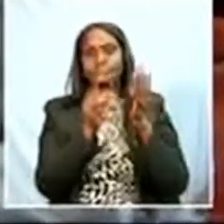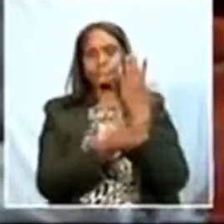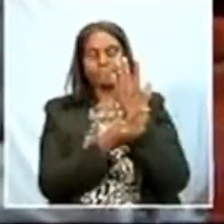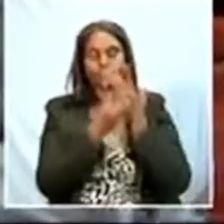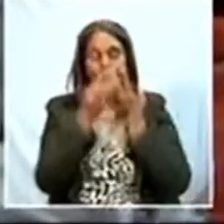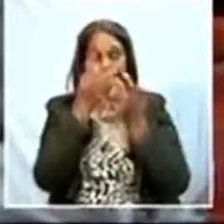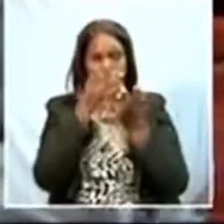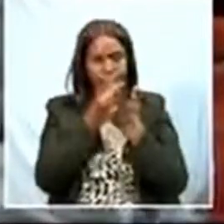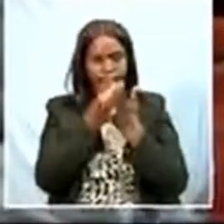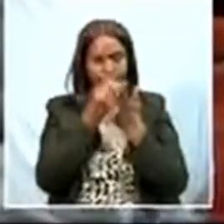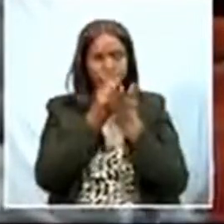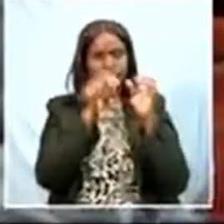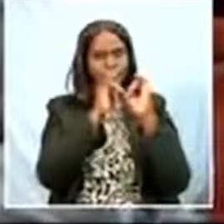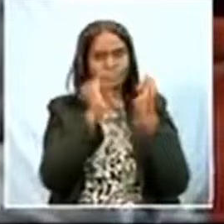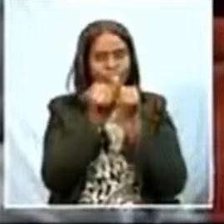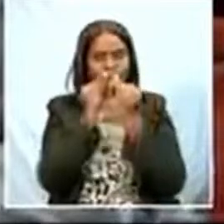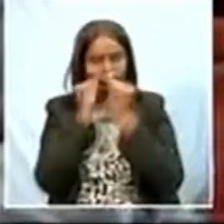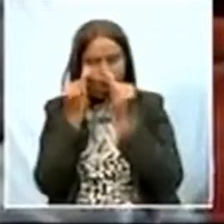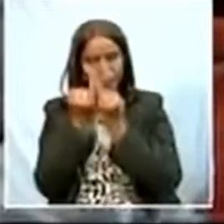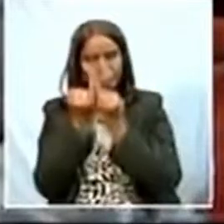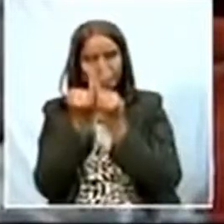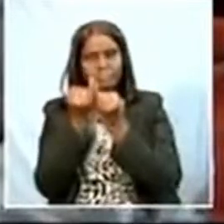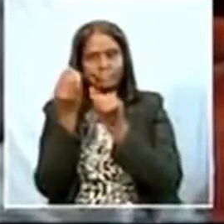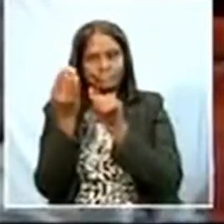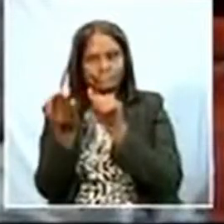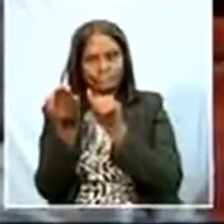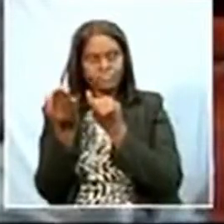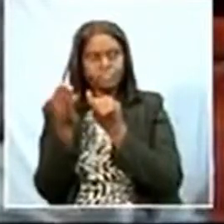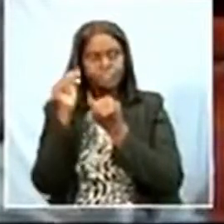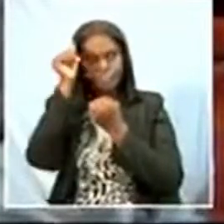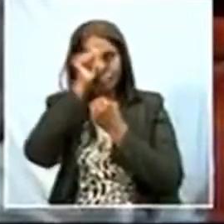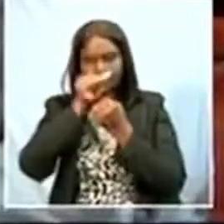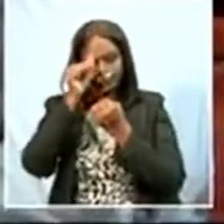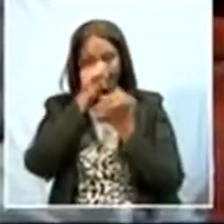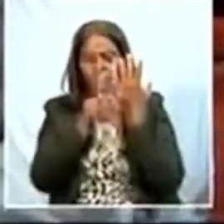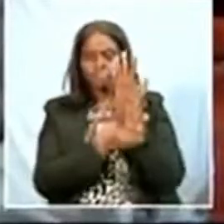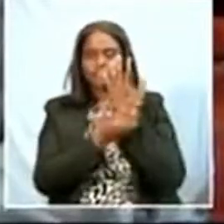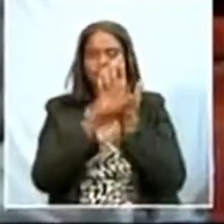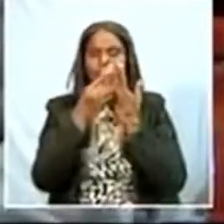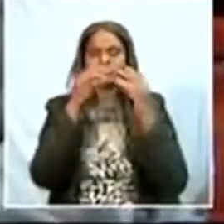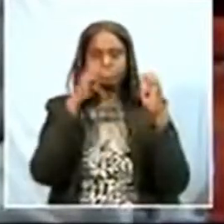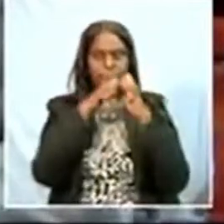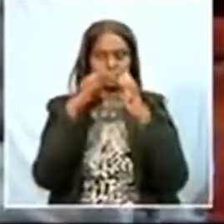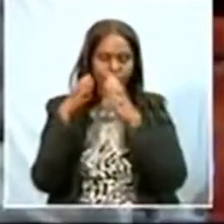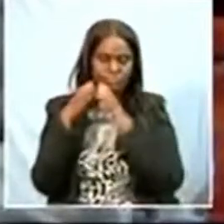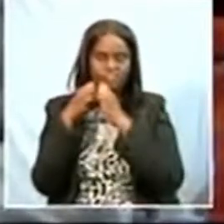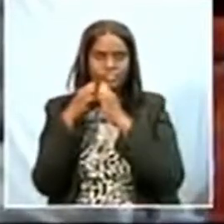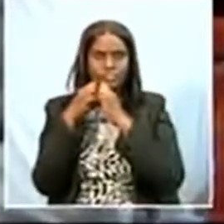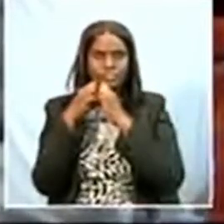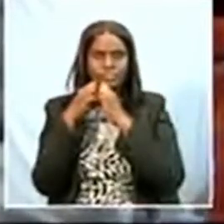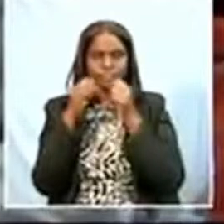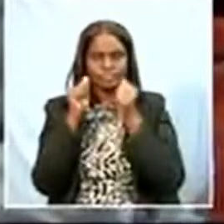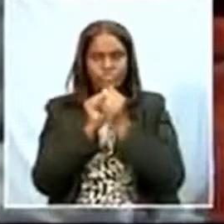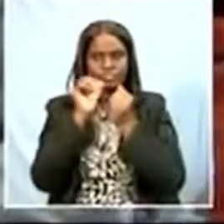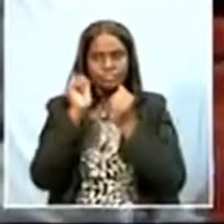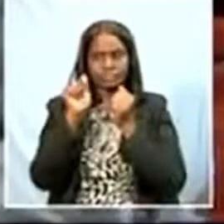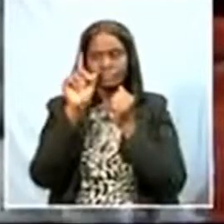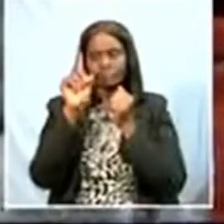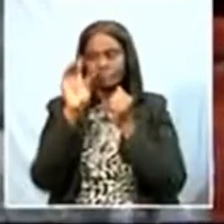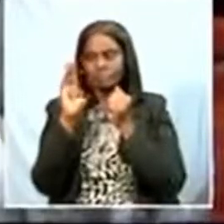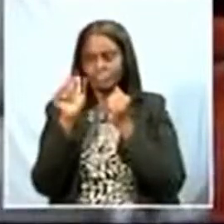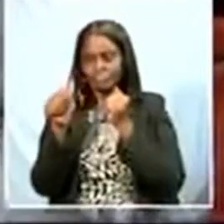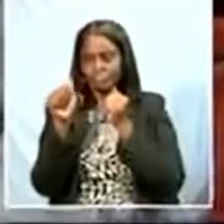development finance institutions like AfriExim, the African Development Bank, the African Development Bank